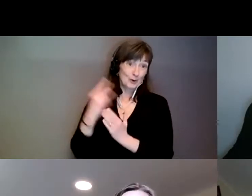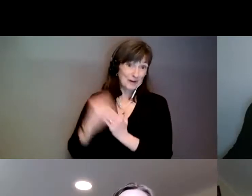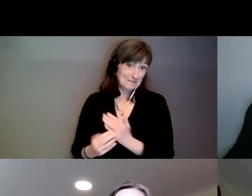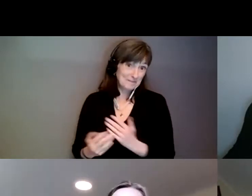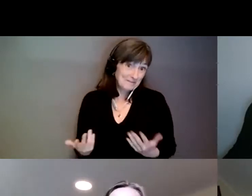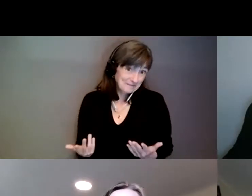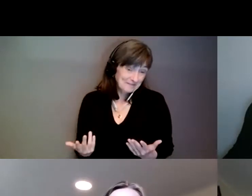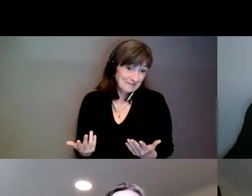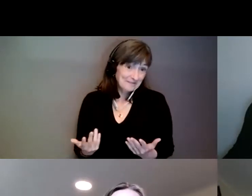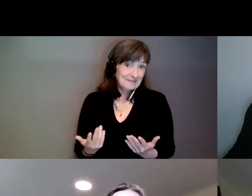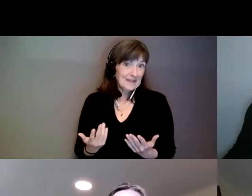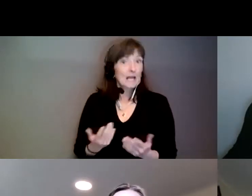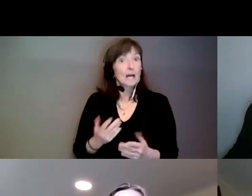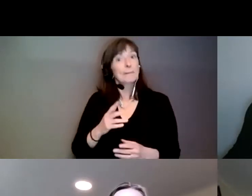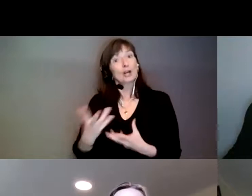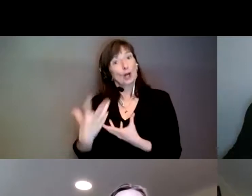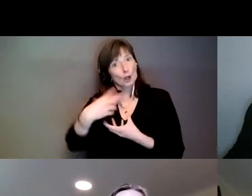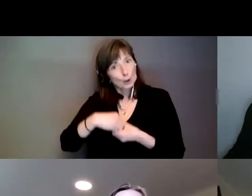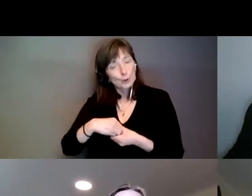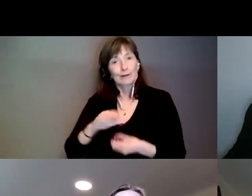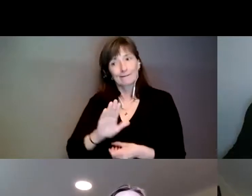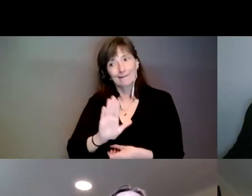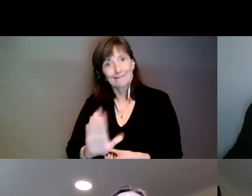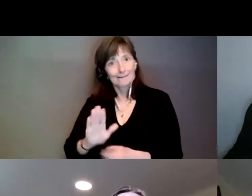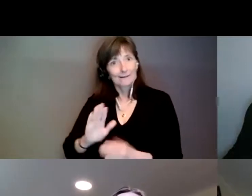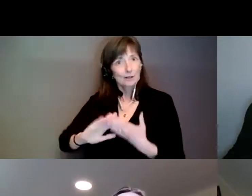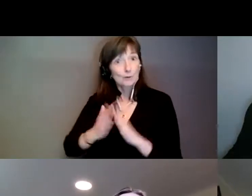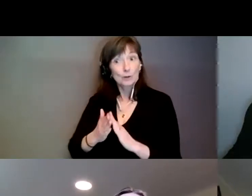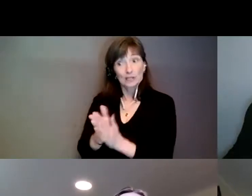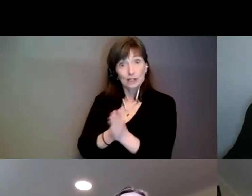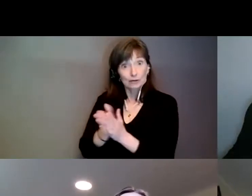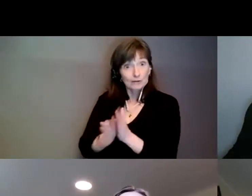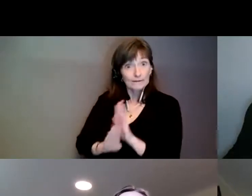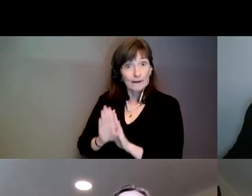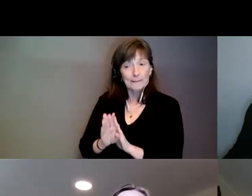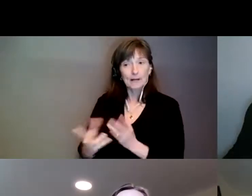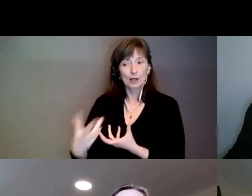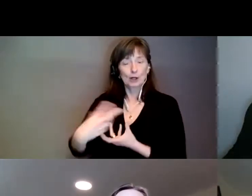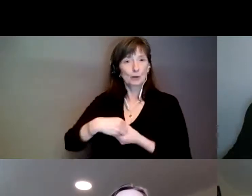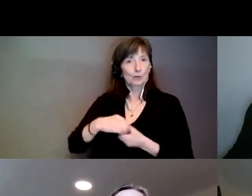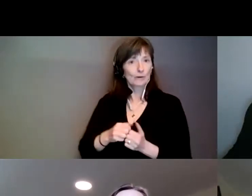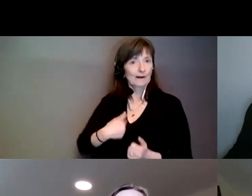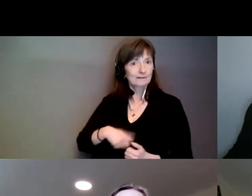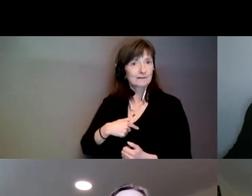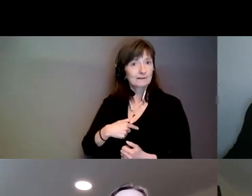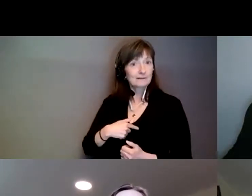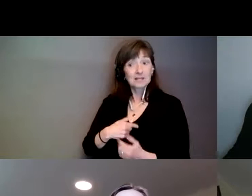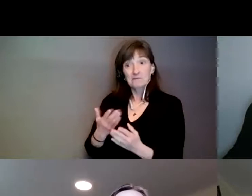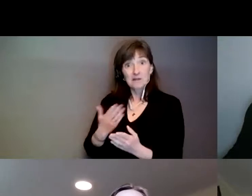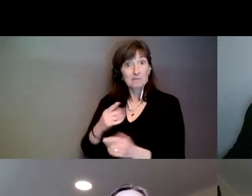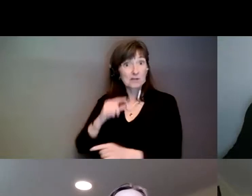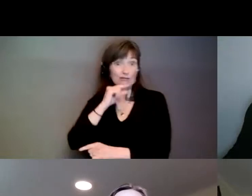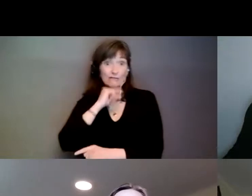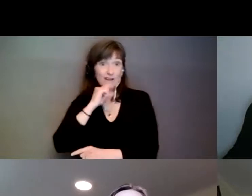working with people from that particular community that might not be represented in Granny.